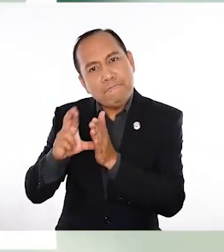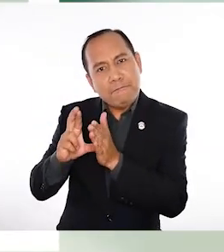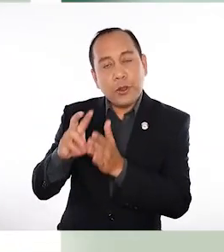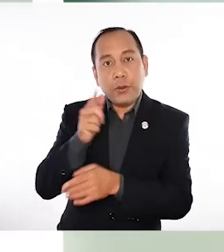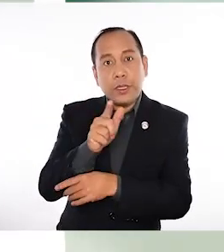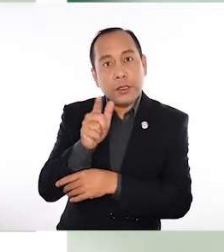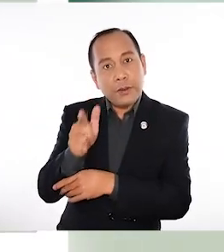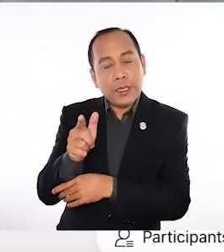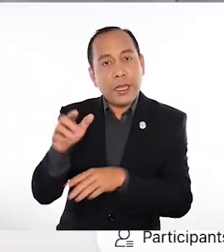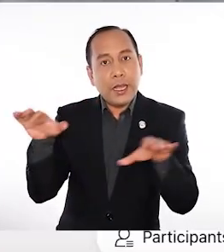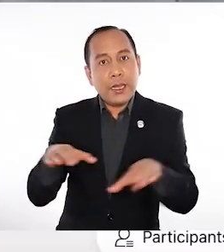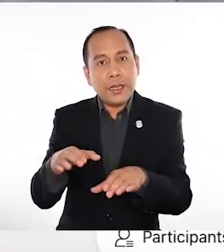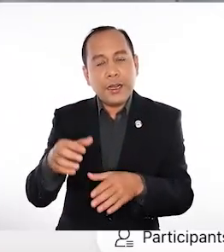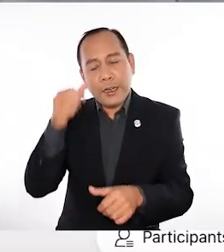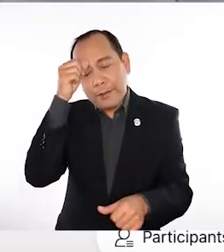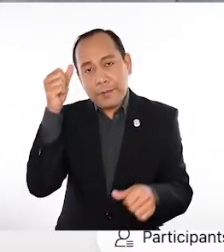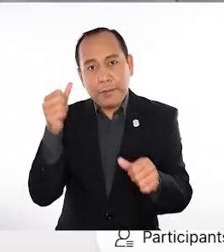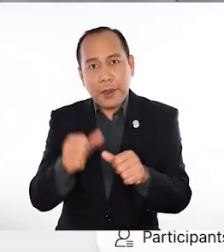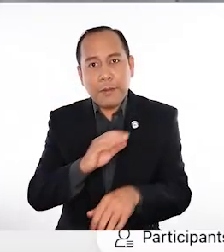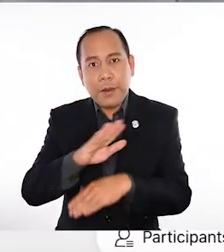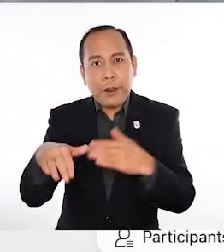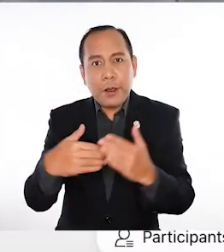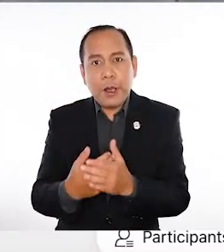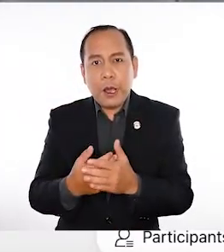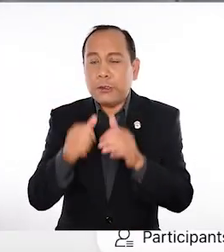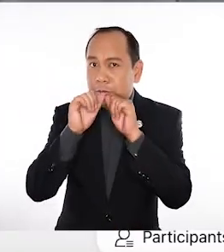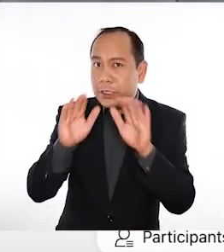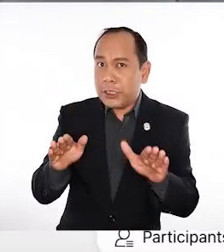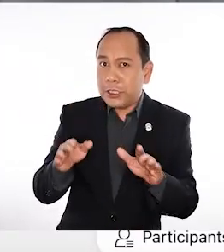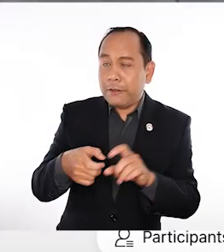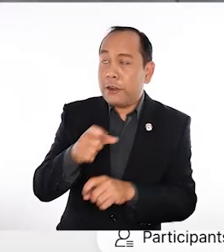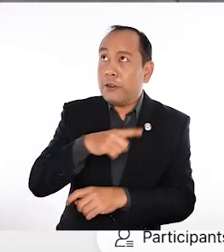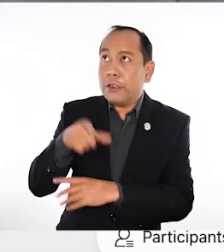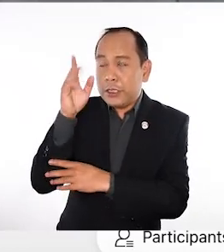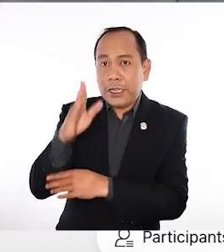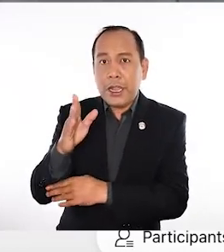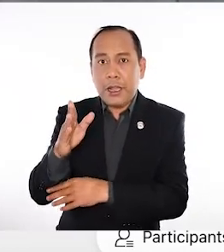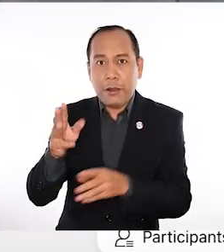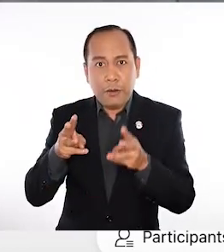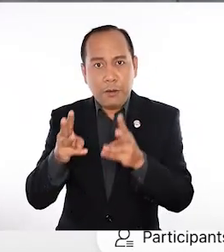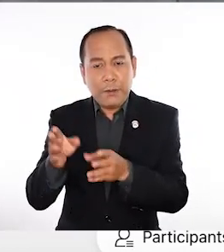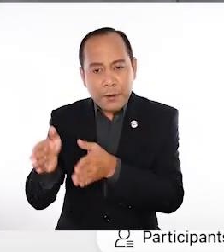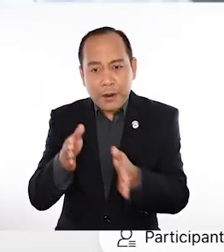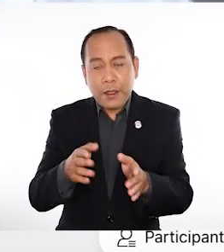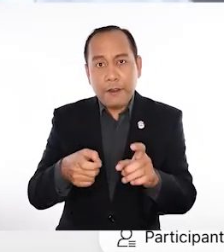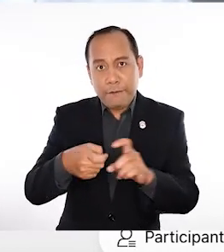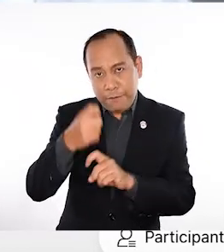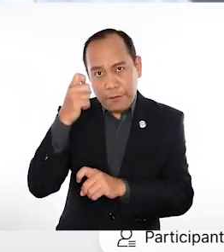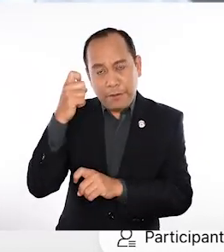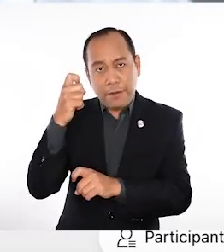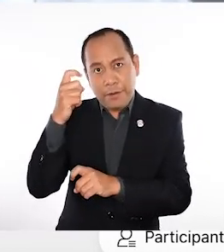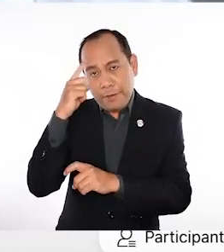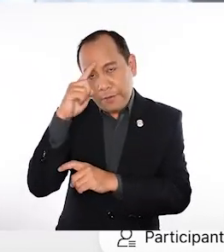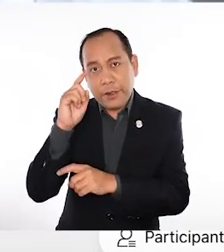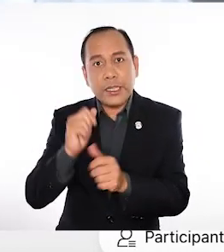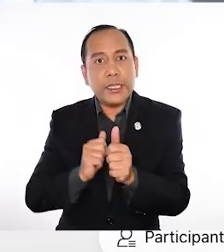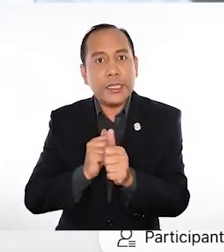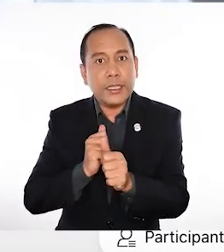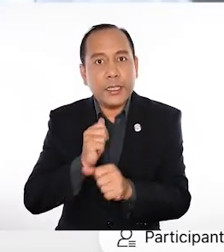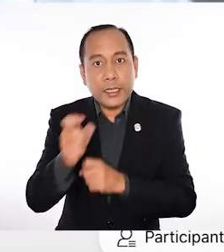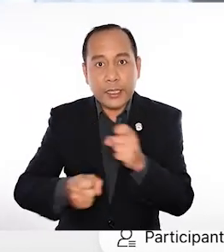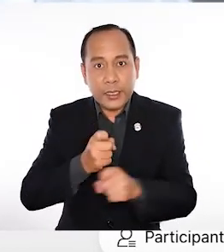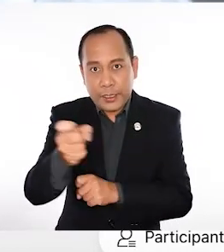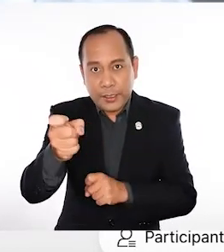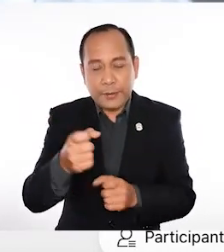activity to remember the blessings they have received from our Almighty God and ways to prepare for the next year. The activity began